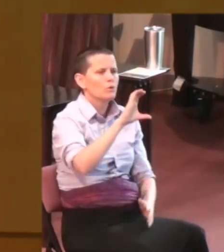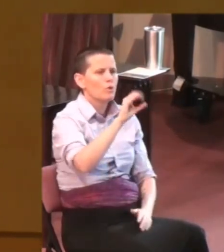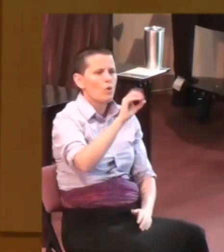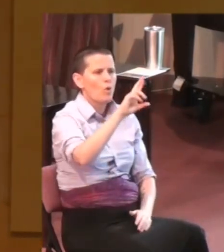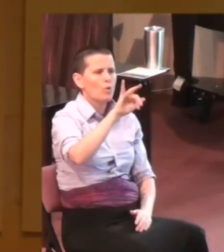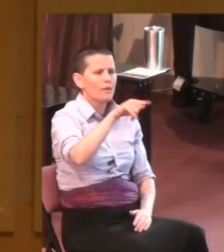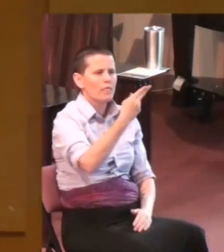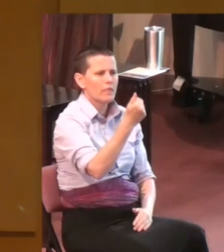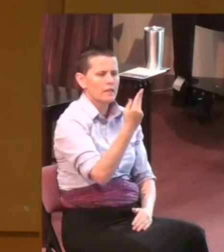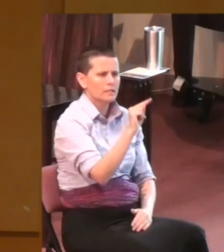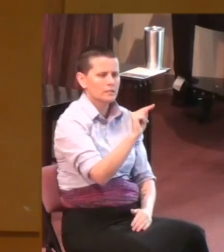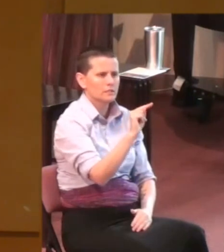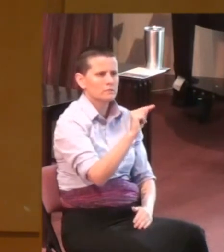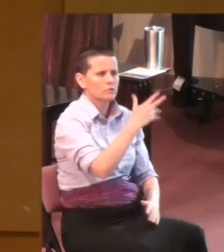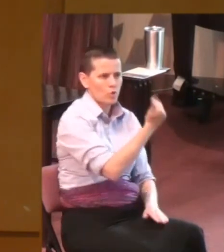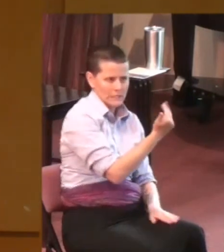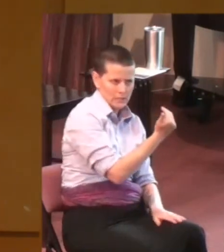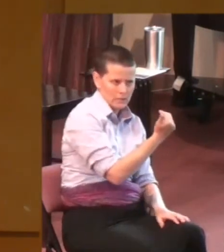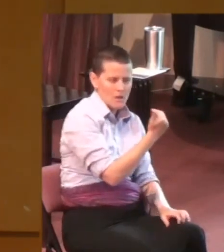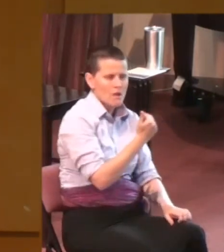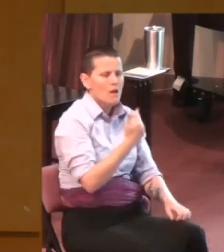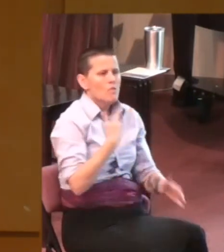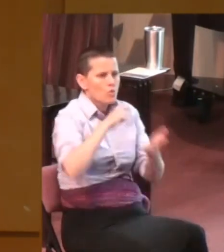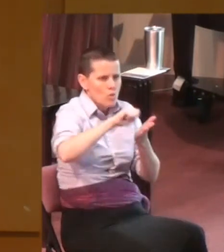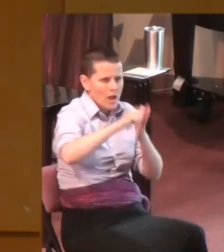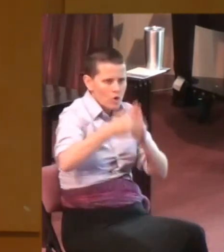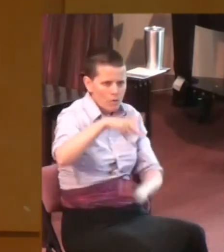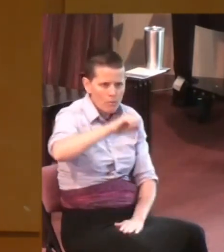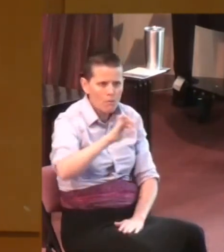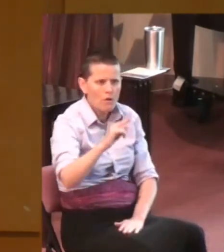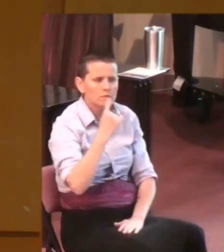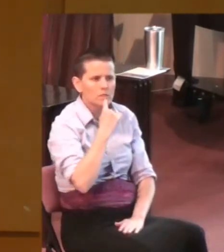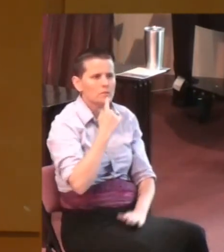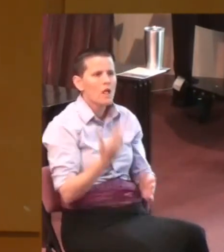is patient. How patient is love?